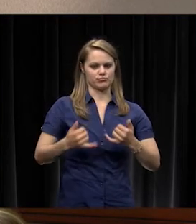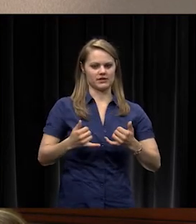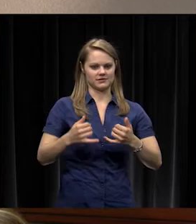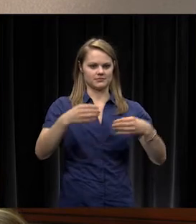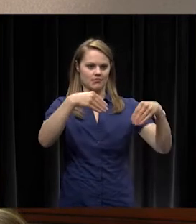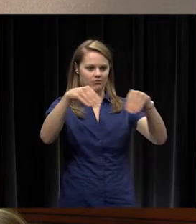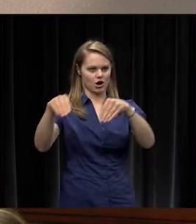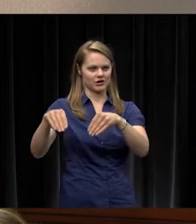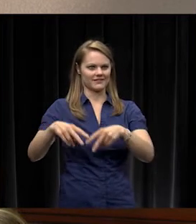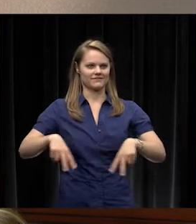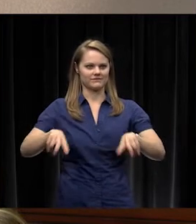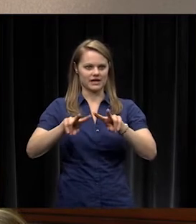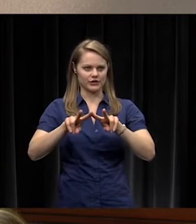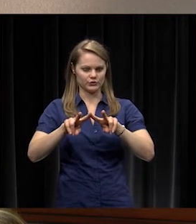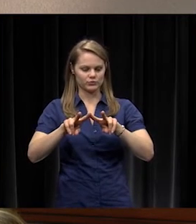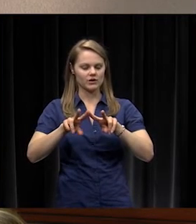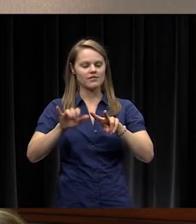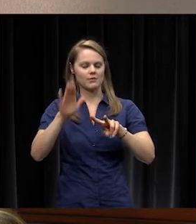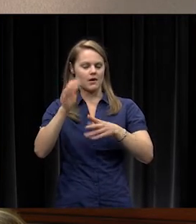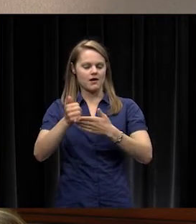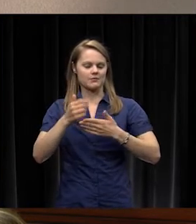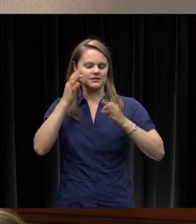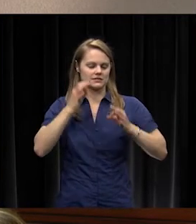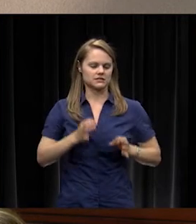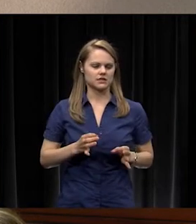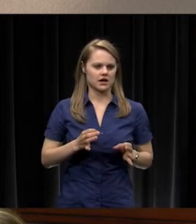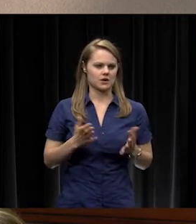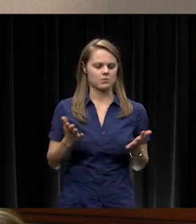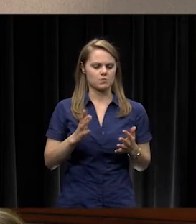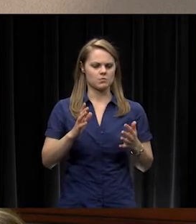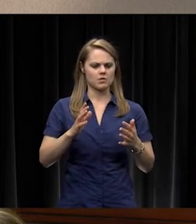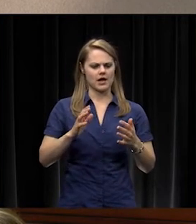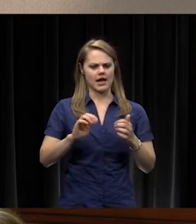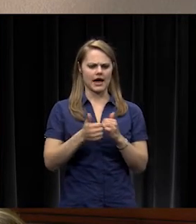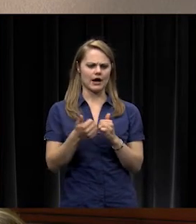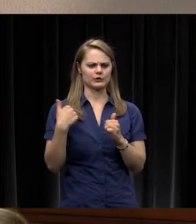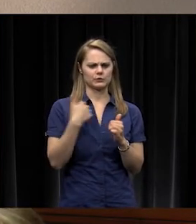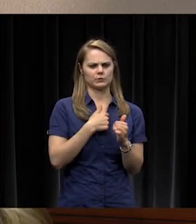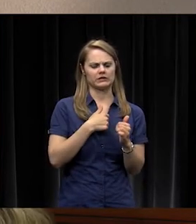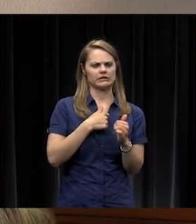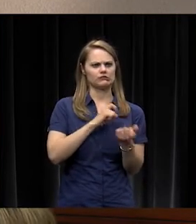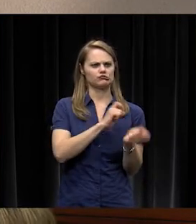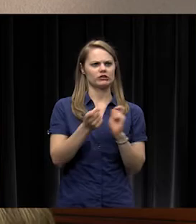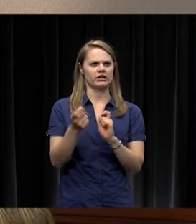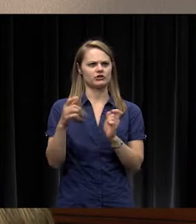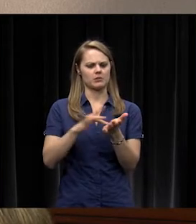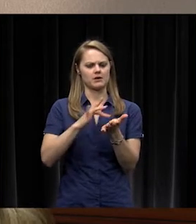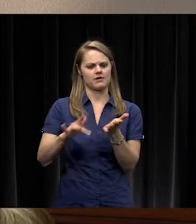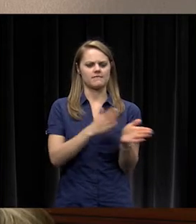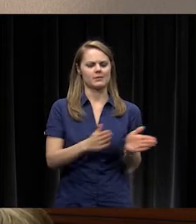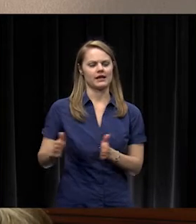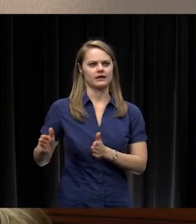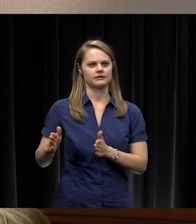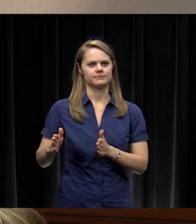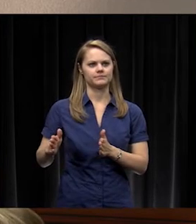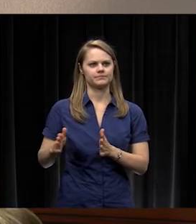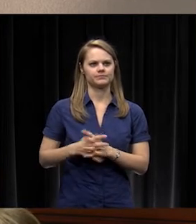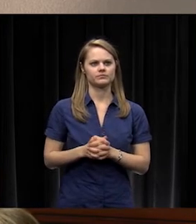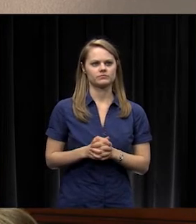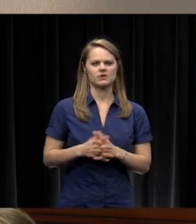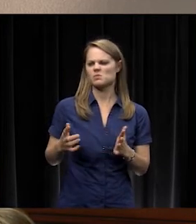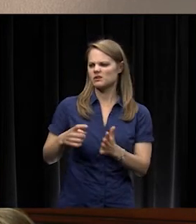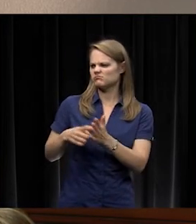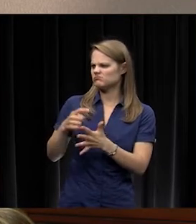are. In return, that will help decide what refinancing amount we proceed with. I guess what are those parameters, though? But great question. On